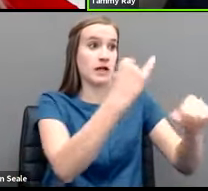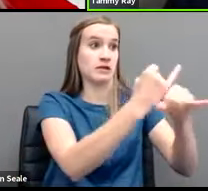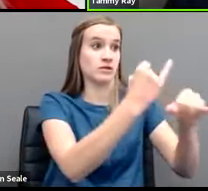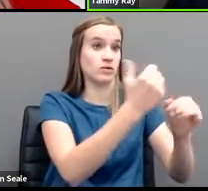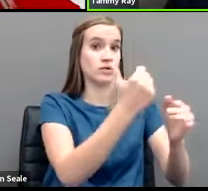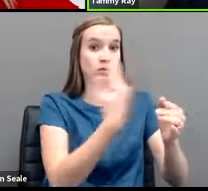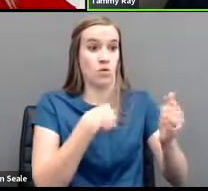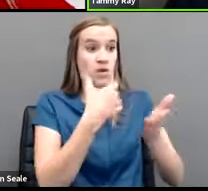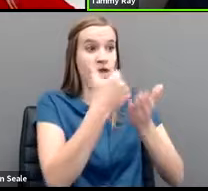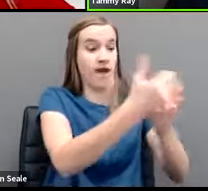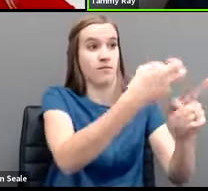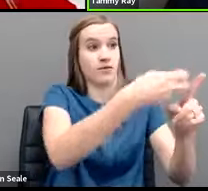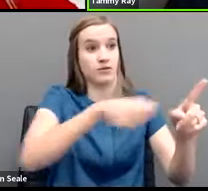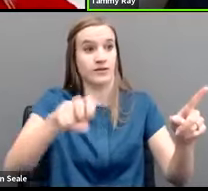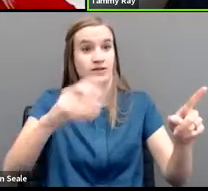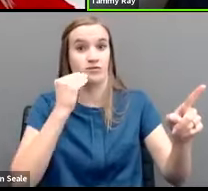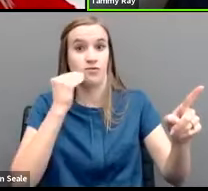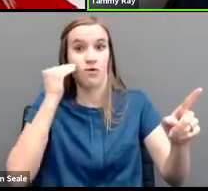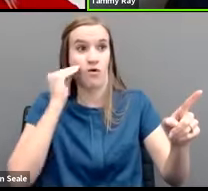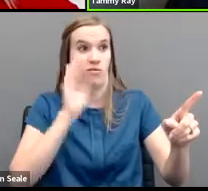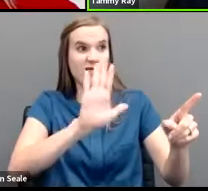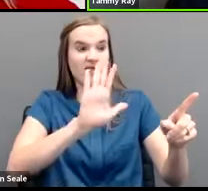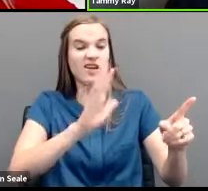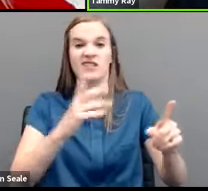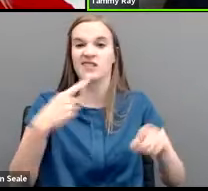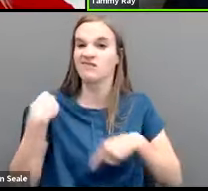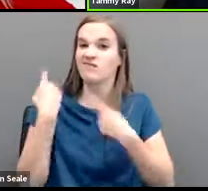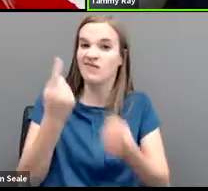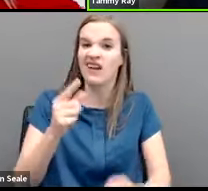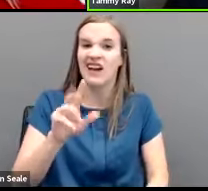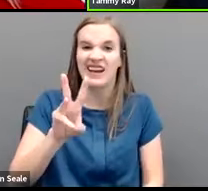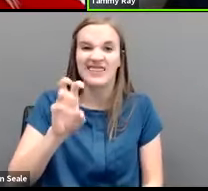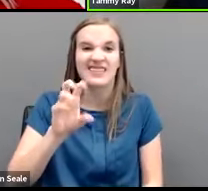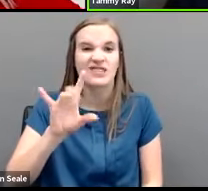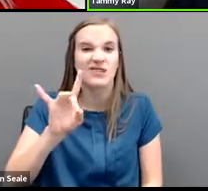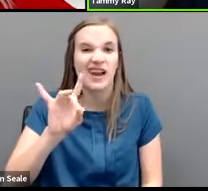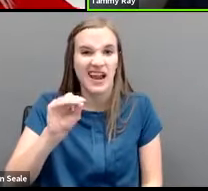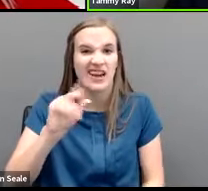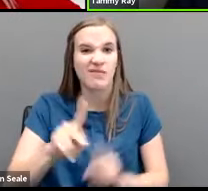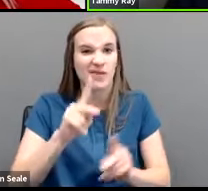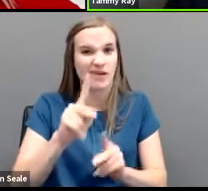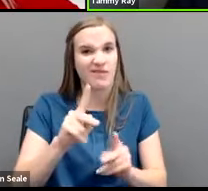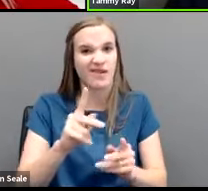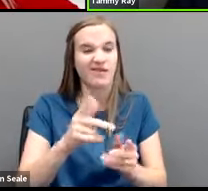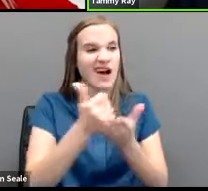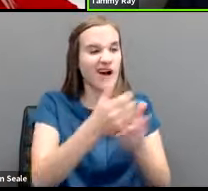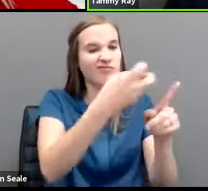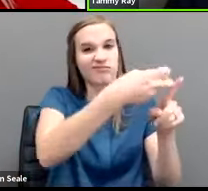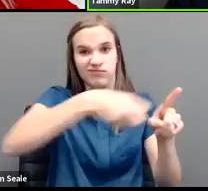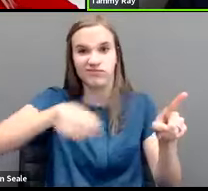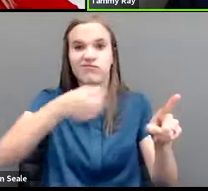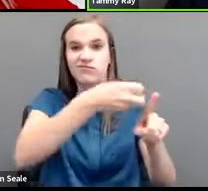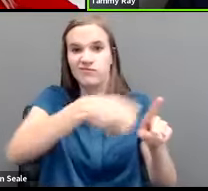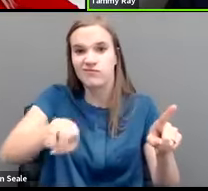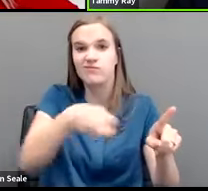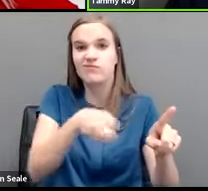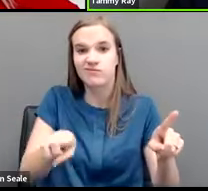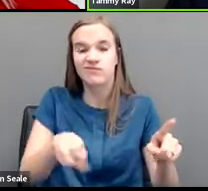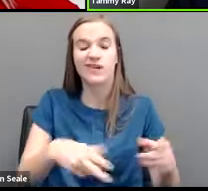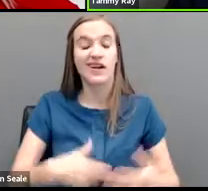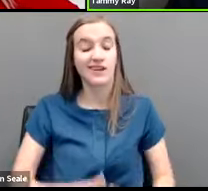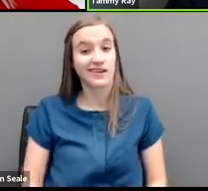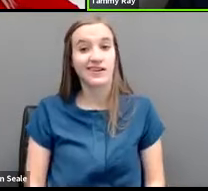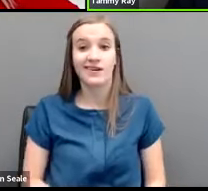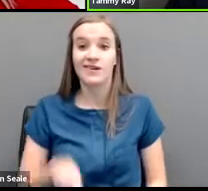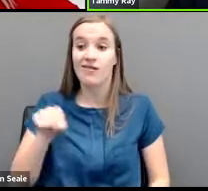680 individuals since the beginning of the grant. And it's been the most rewarding program